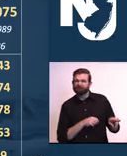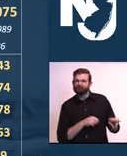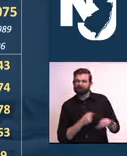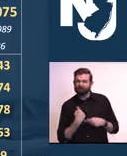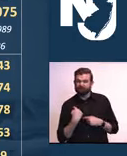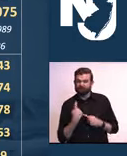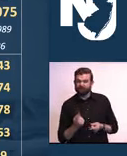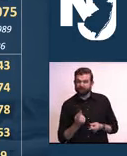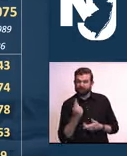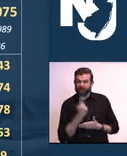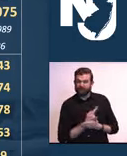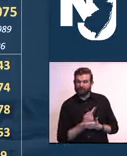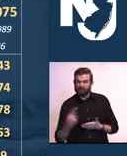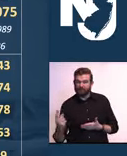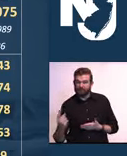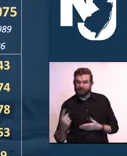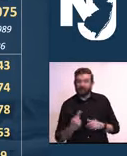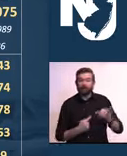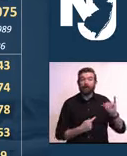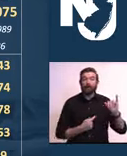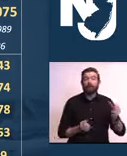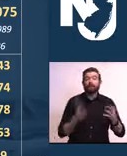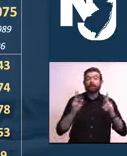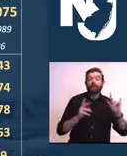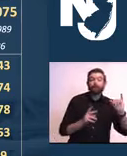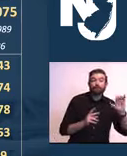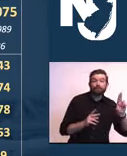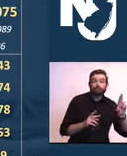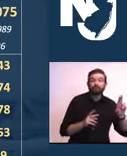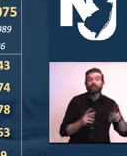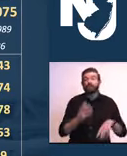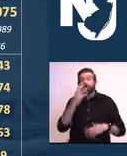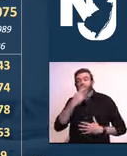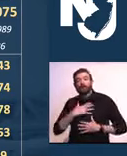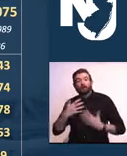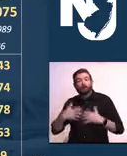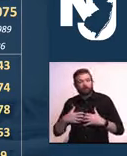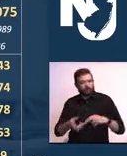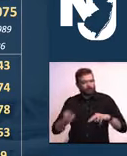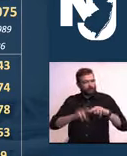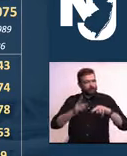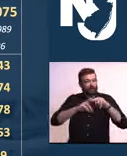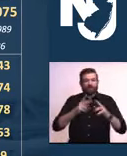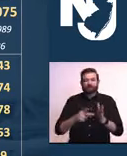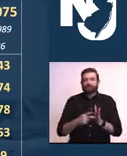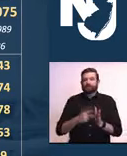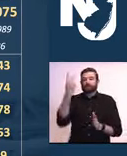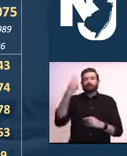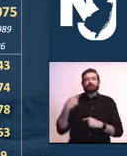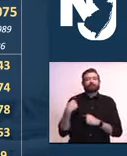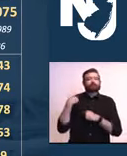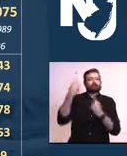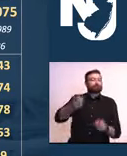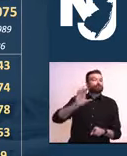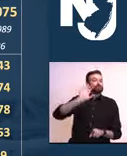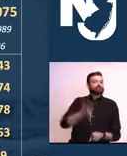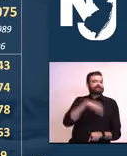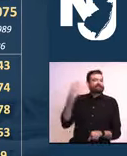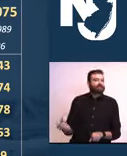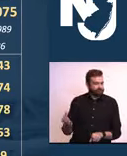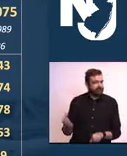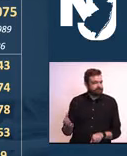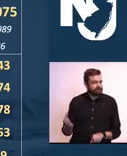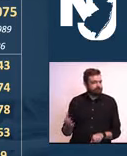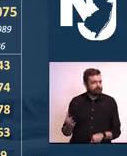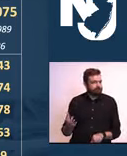the ICU and ventilator numbers are up significantly and have roughly doubled since Christmas. These are the highest numbers we've seen since May